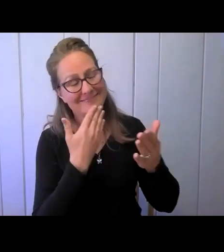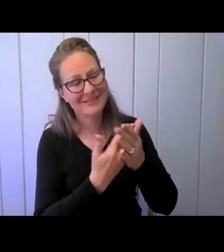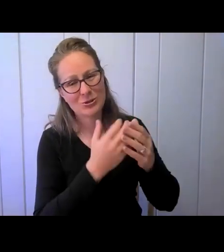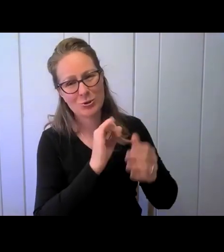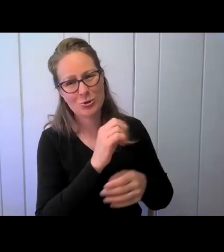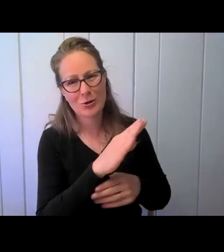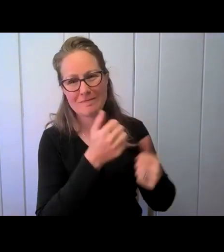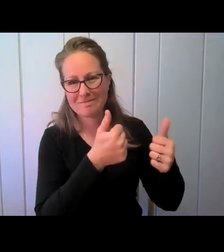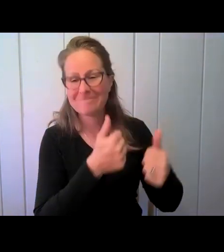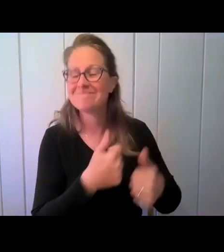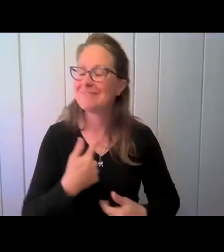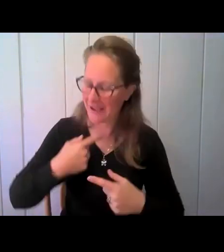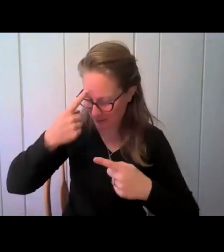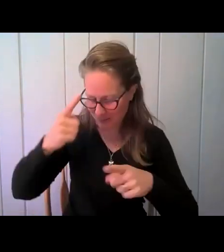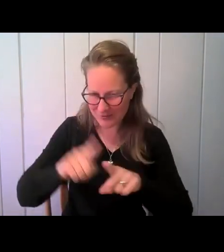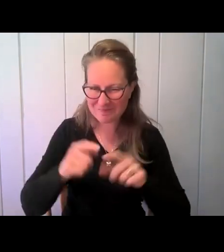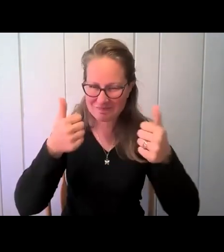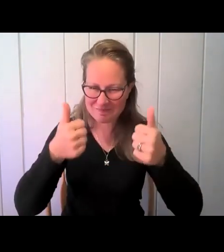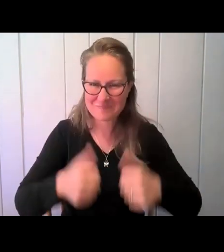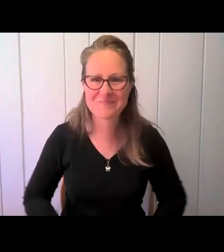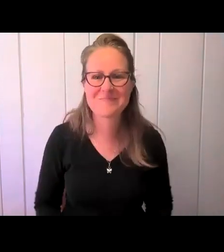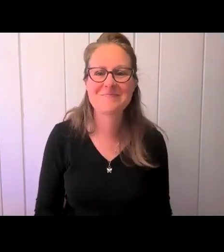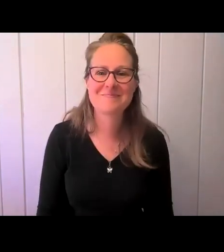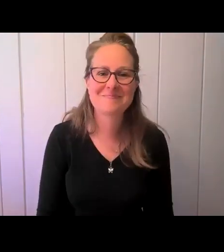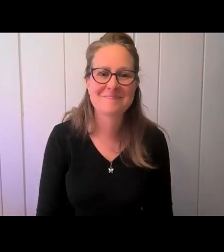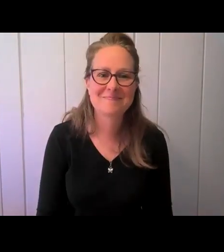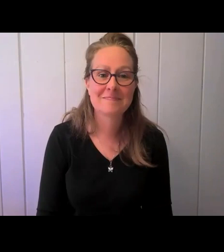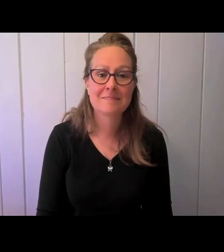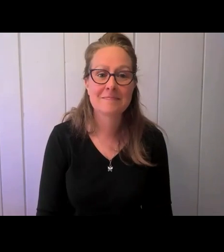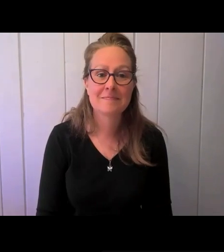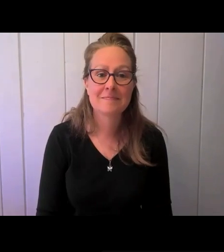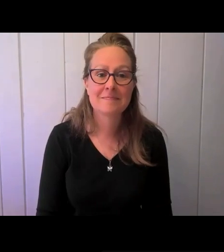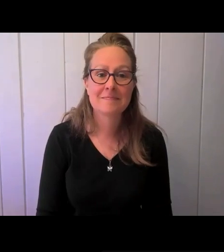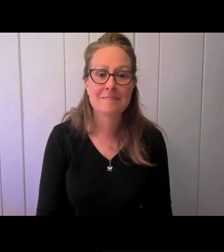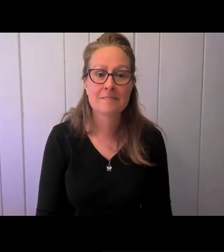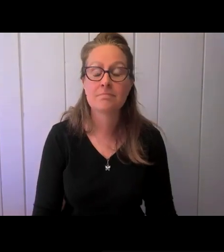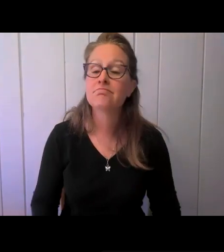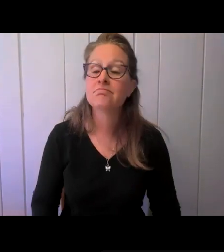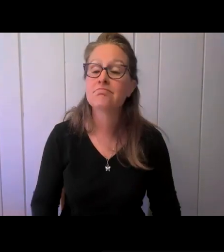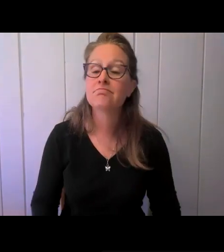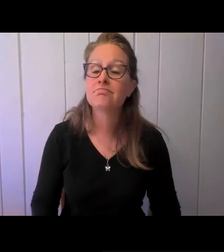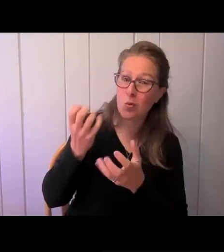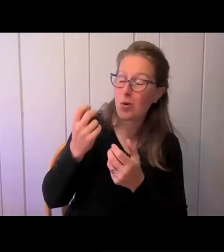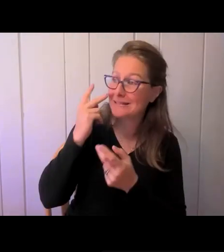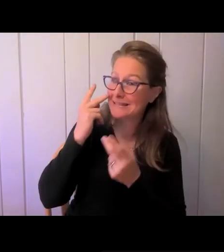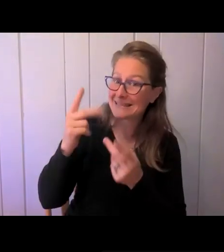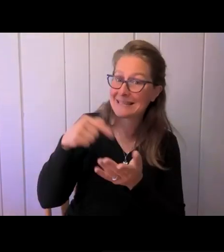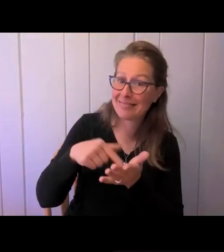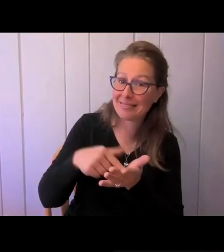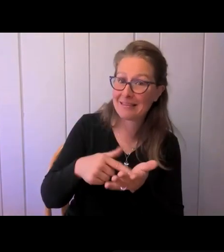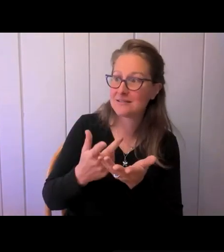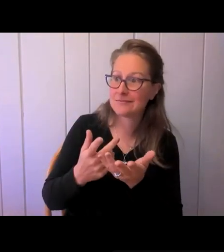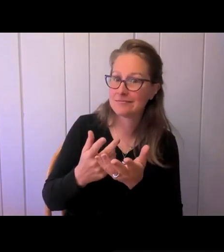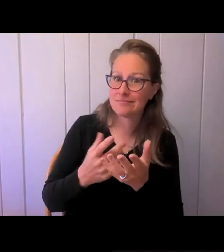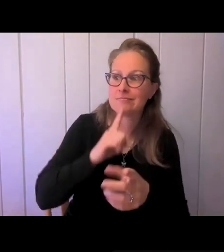job. Thank you. Right. And, so, you know, again, if you ever see these in action, I always tell people, you know, please